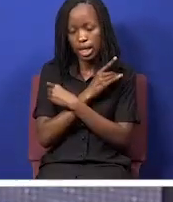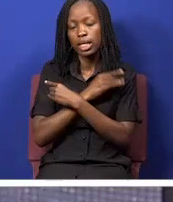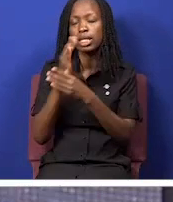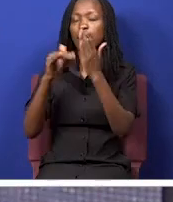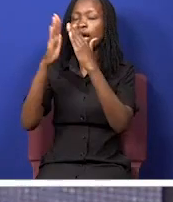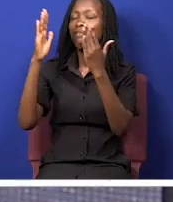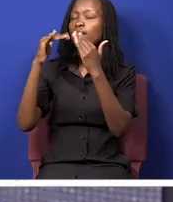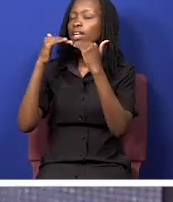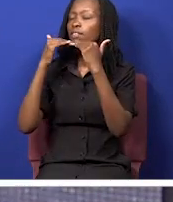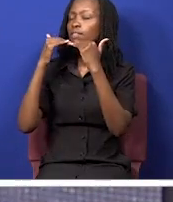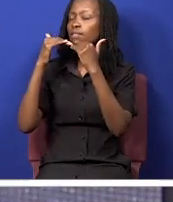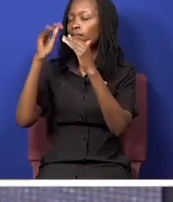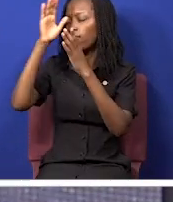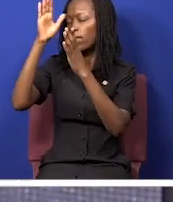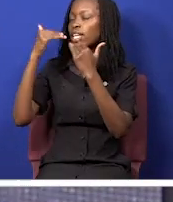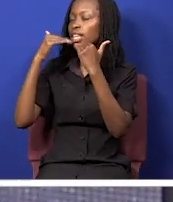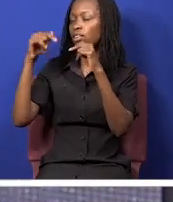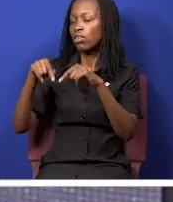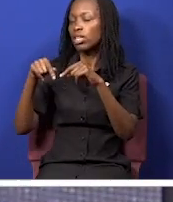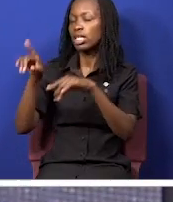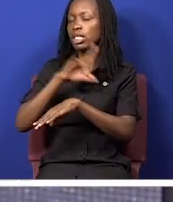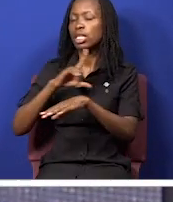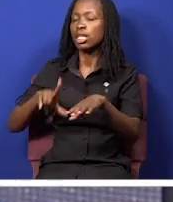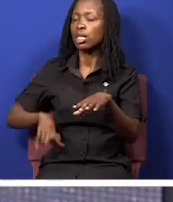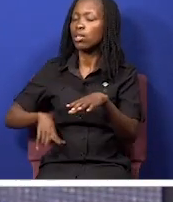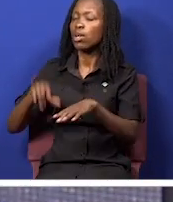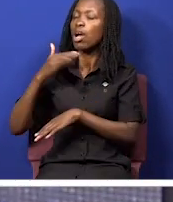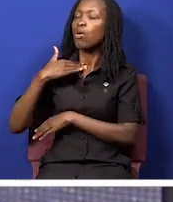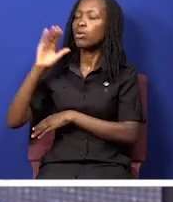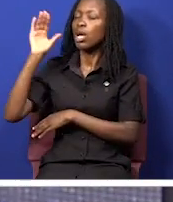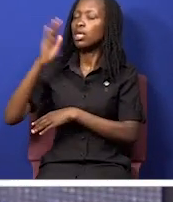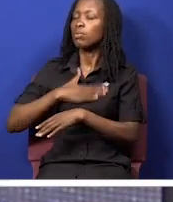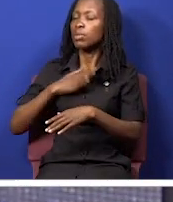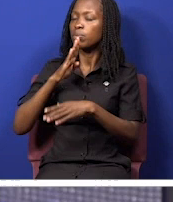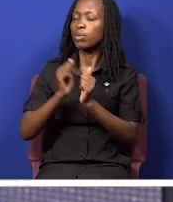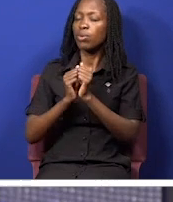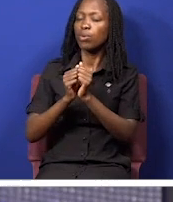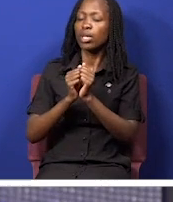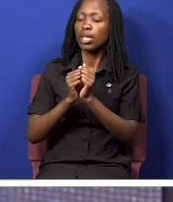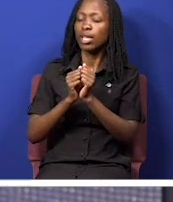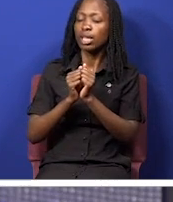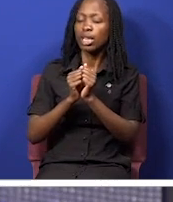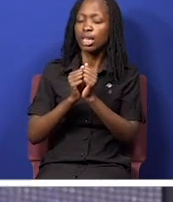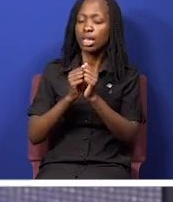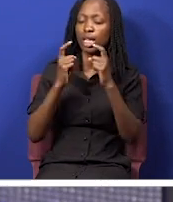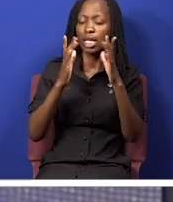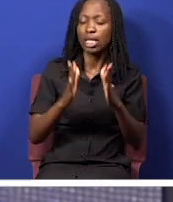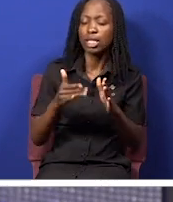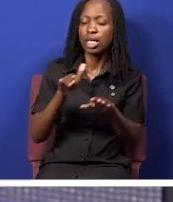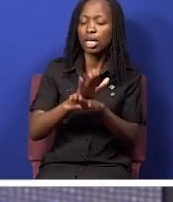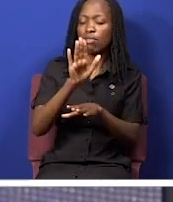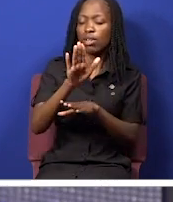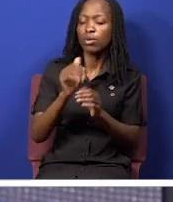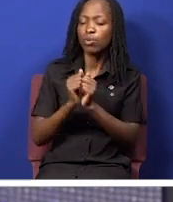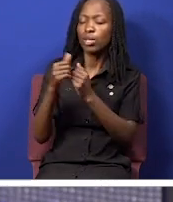Dear Heavenly Father, thank you for this wonderful day. Oh Lord, I'm only asking, may you please be with those sinners. Please be with them,